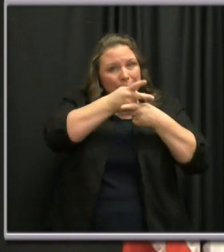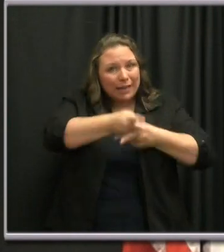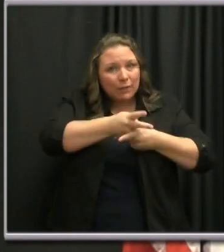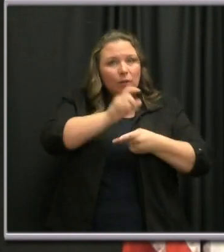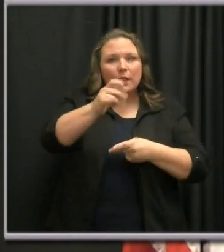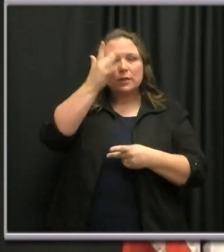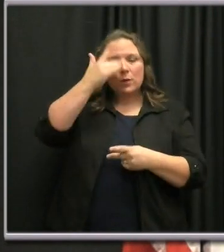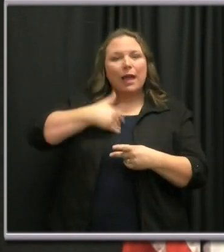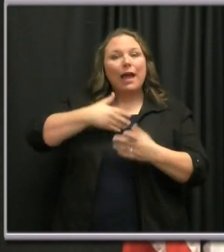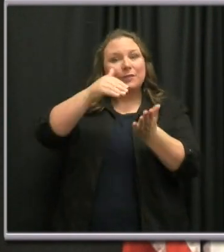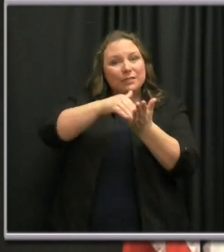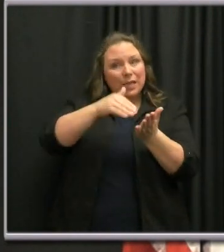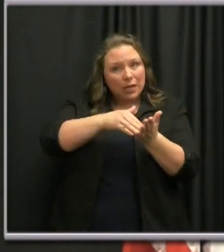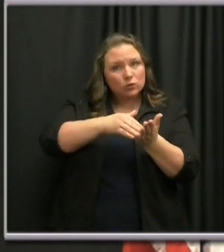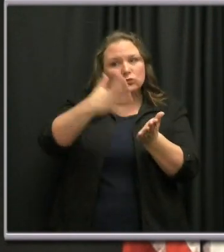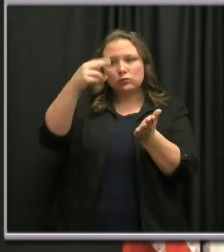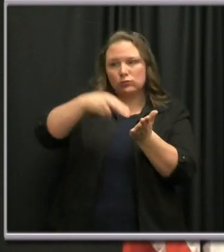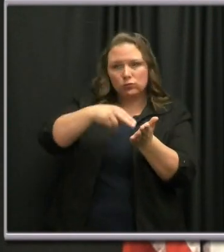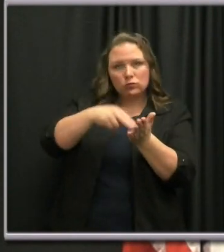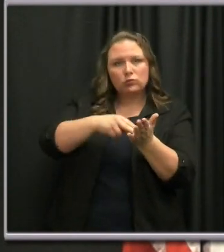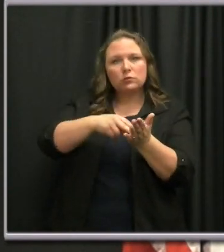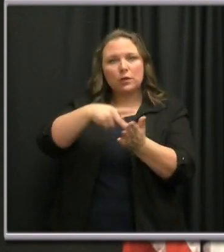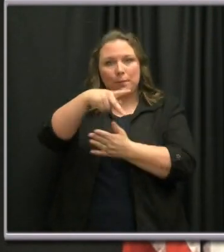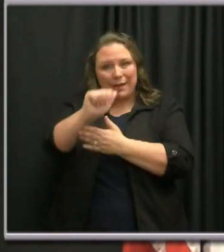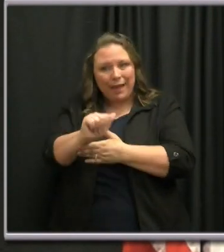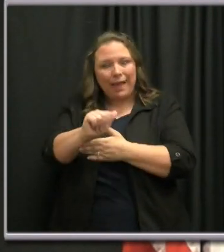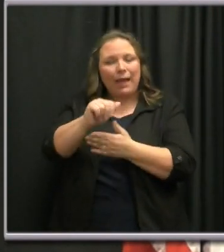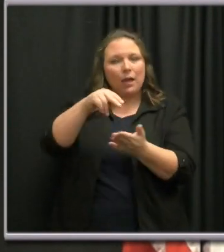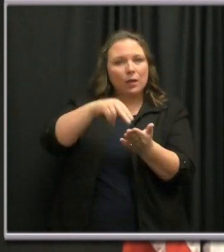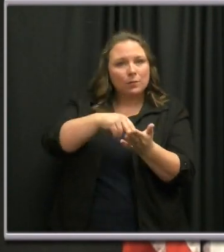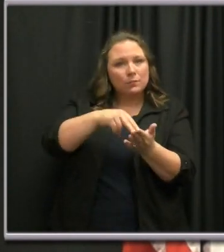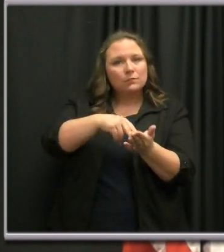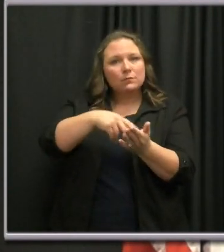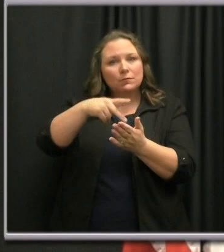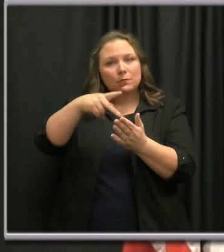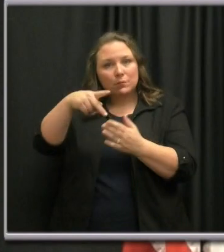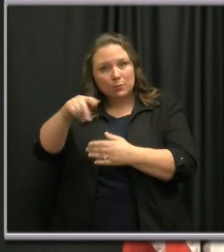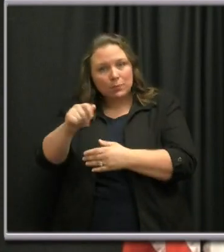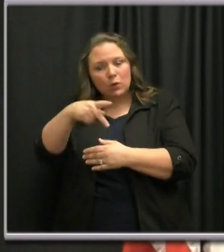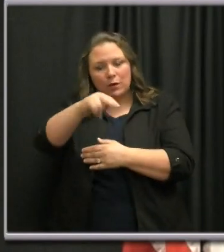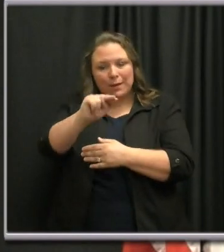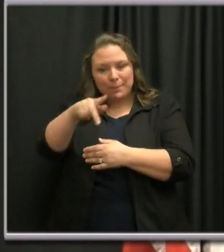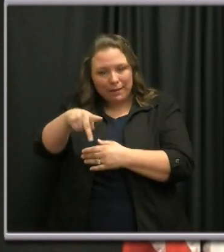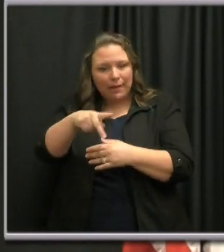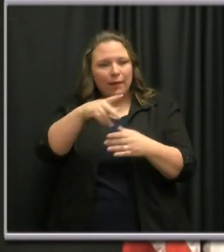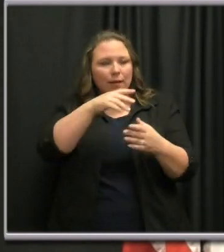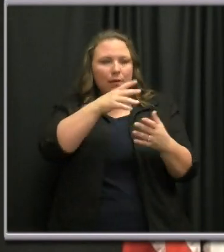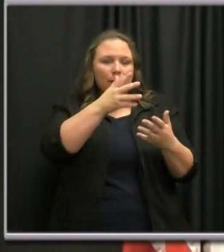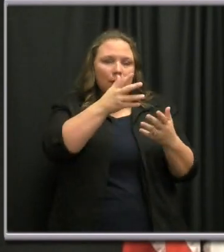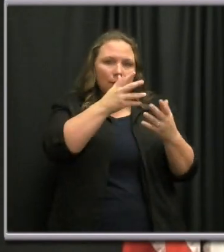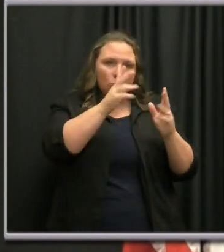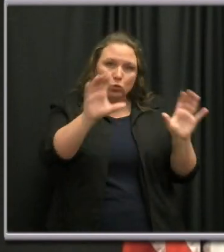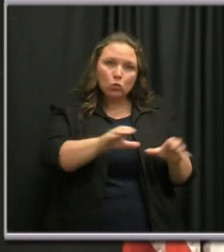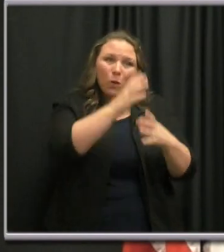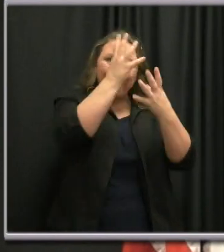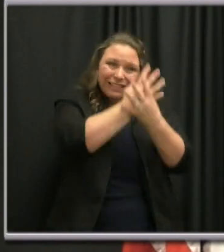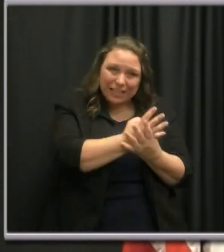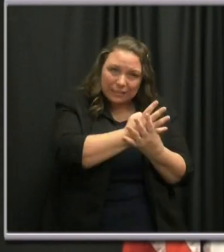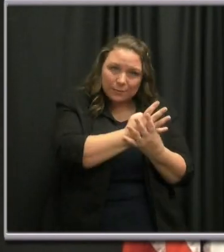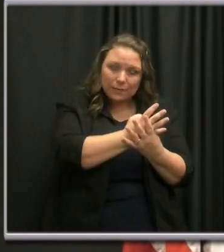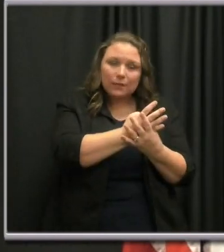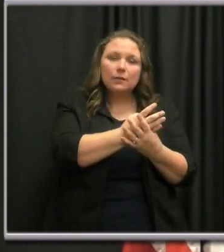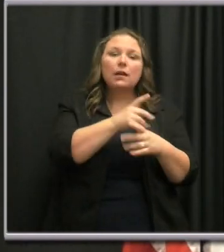people who are medically trained who provide assessments. So number one, but for the most part, to answer your